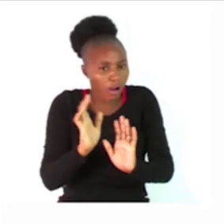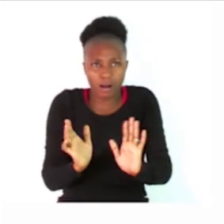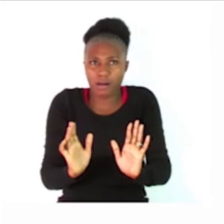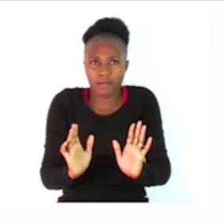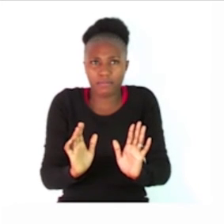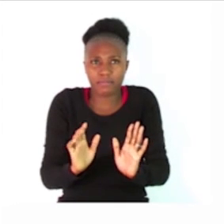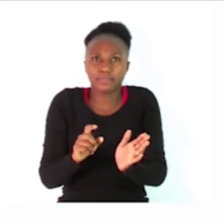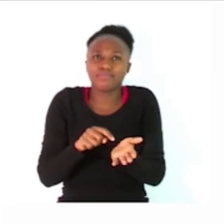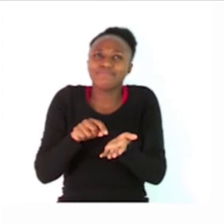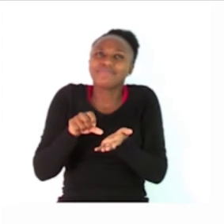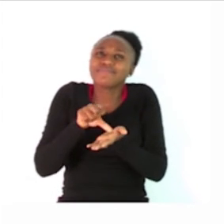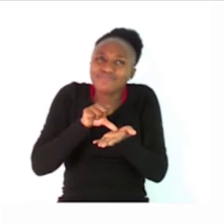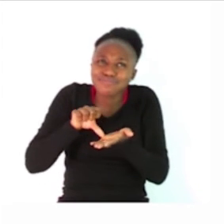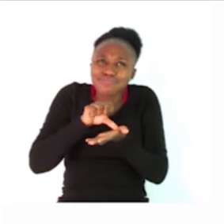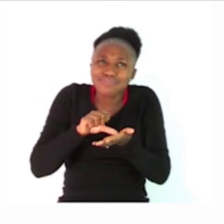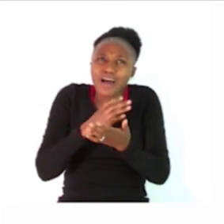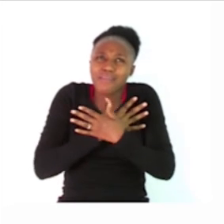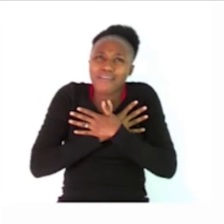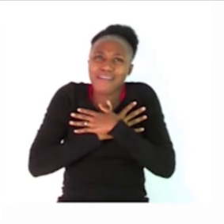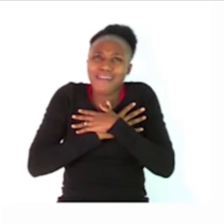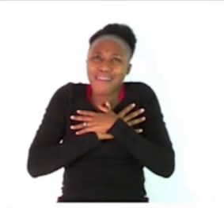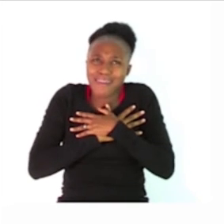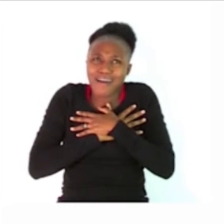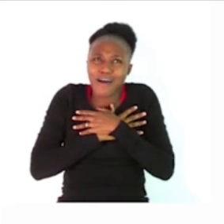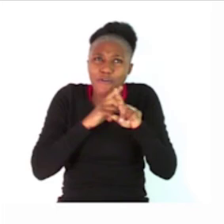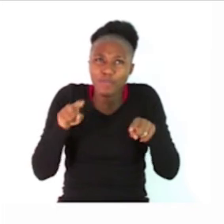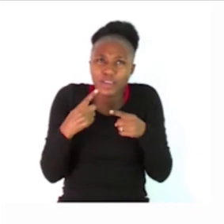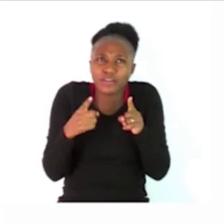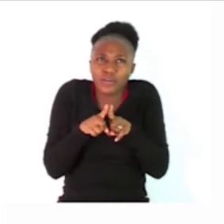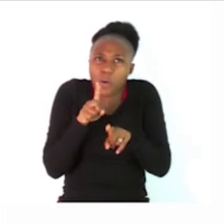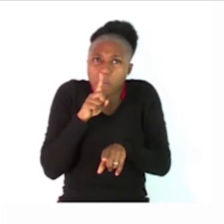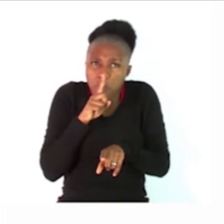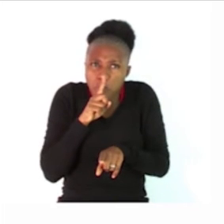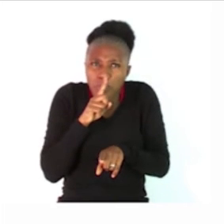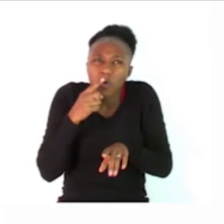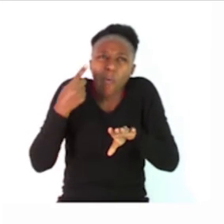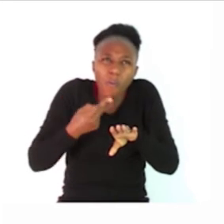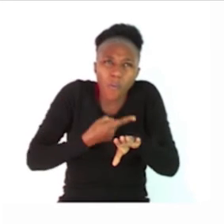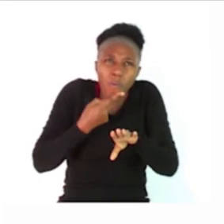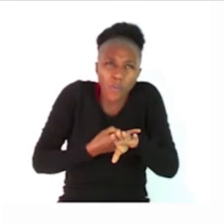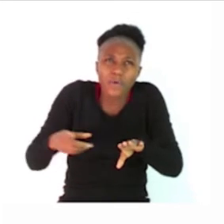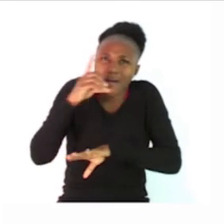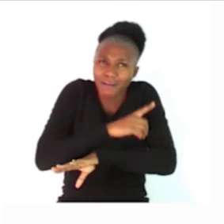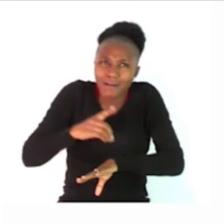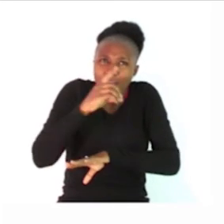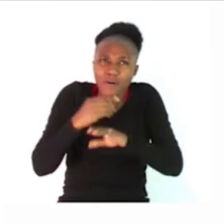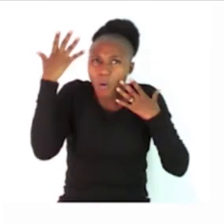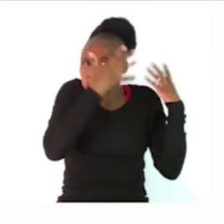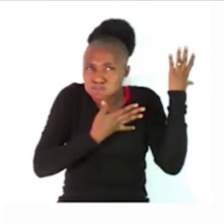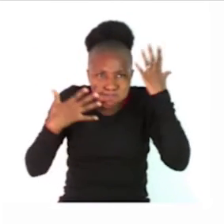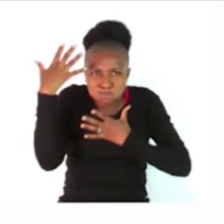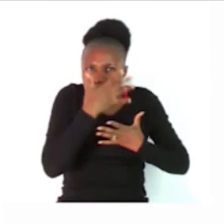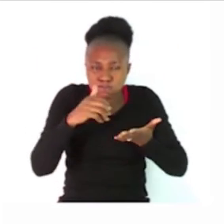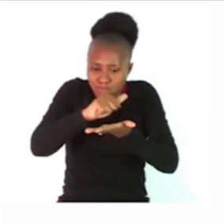fungi love warm or damp places. Wash your body with soap every day to get rid of hiding